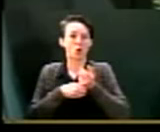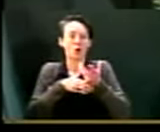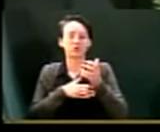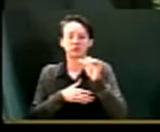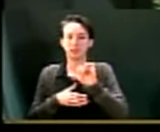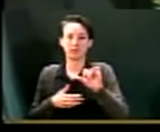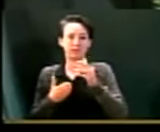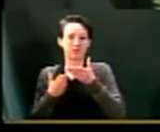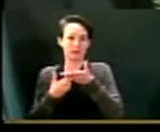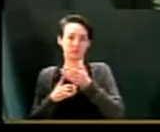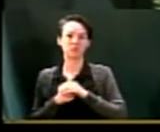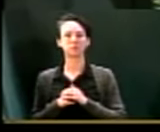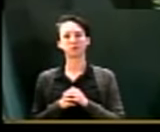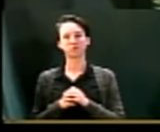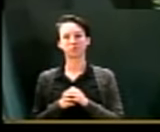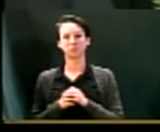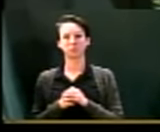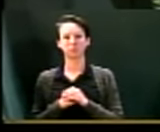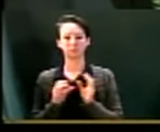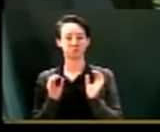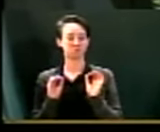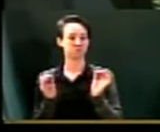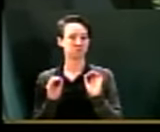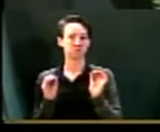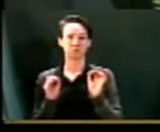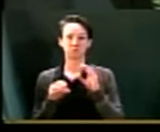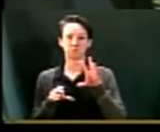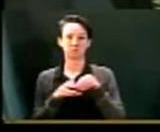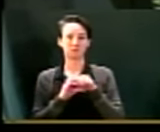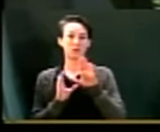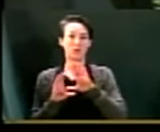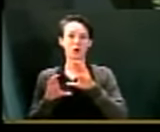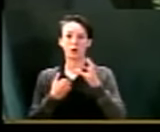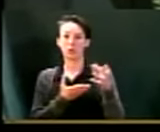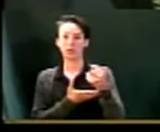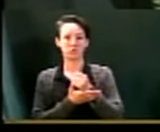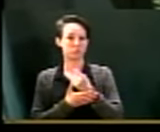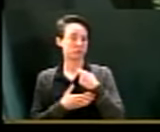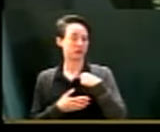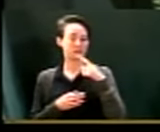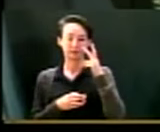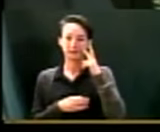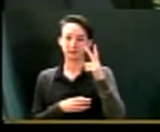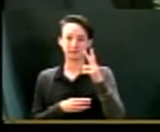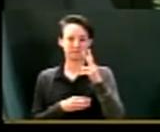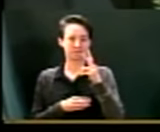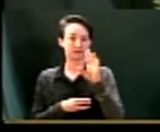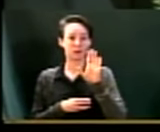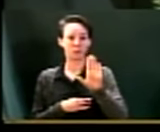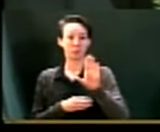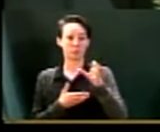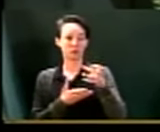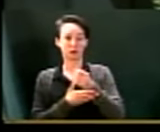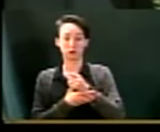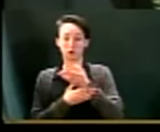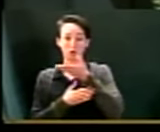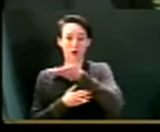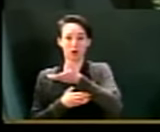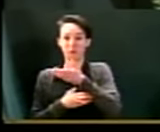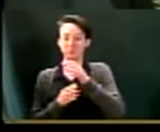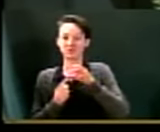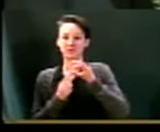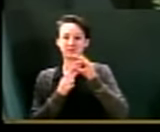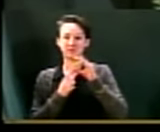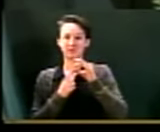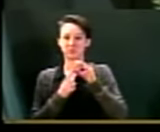this. There's nothing in their collections that I've seen. Their collections are there, except for some that